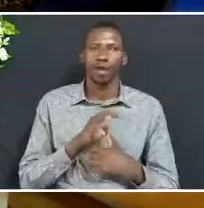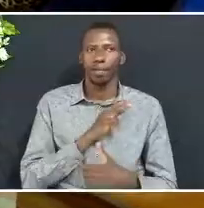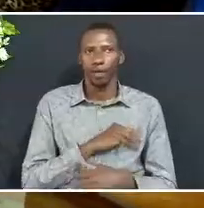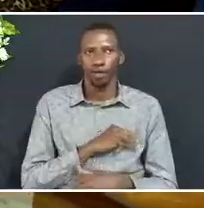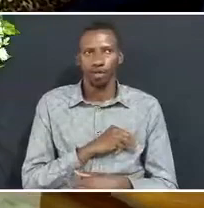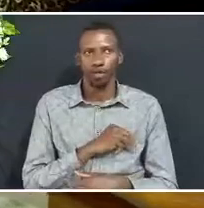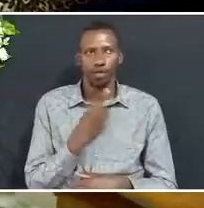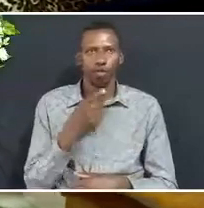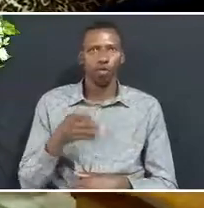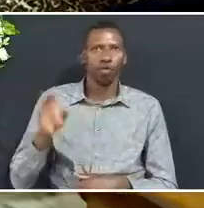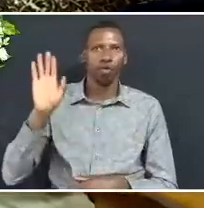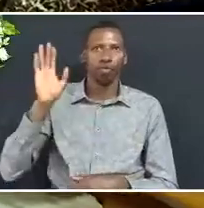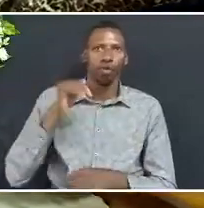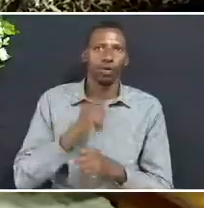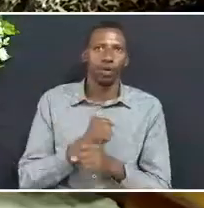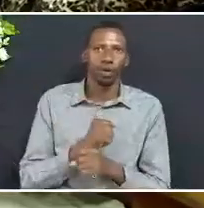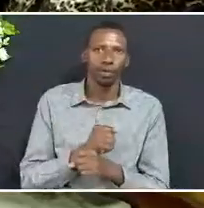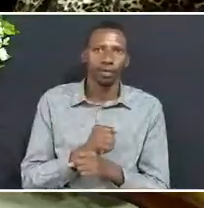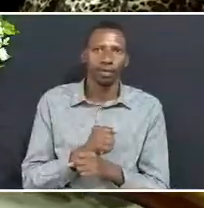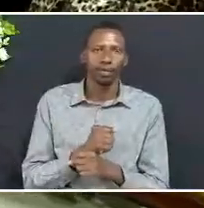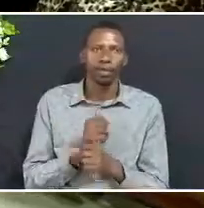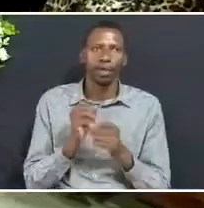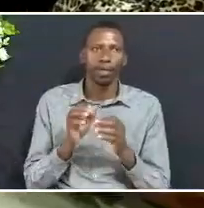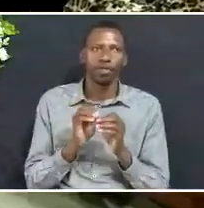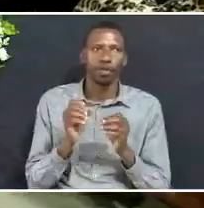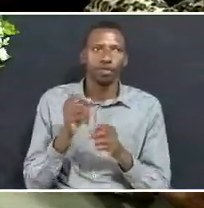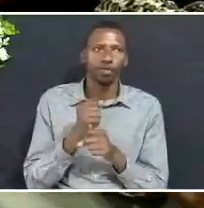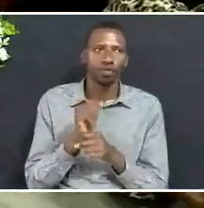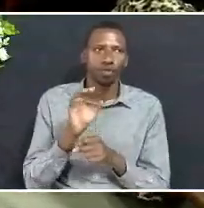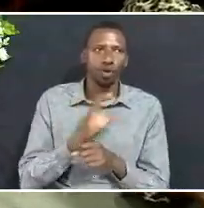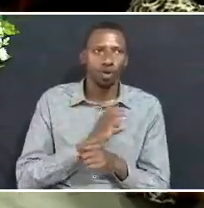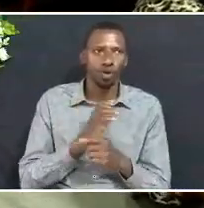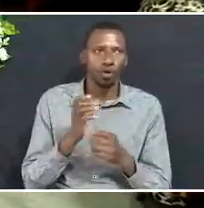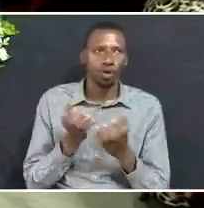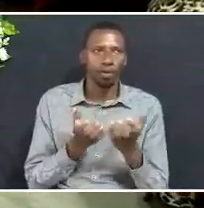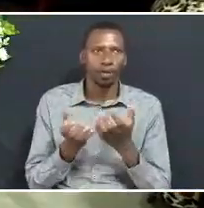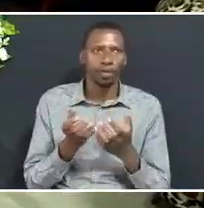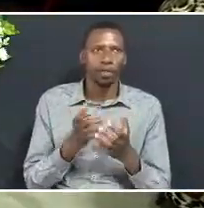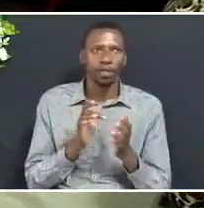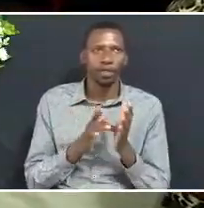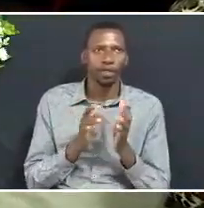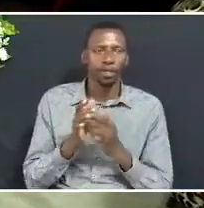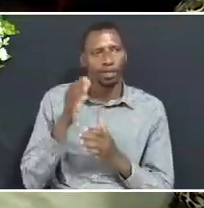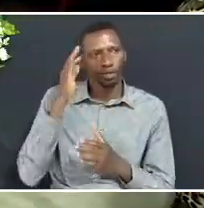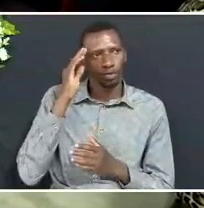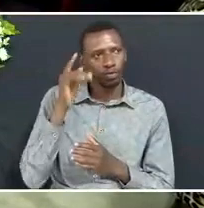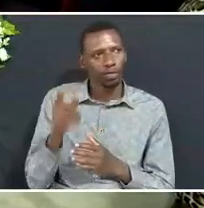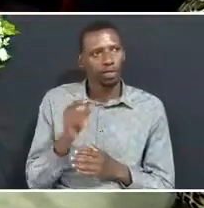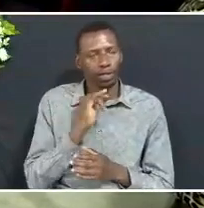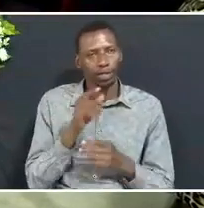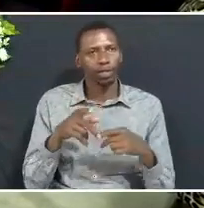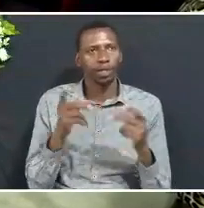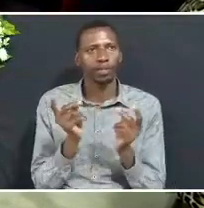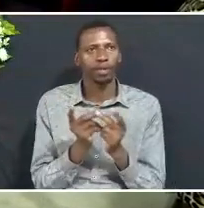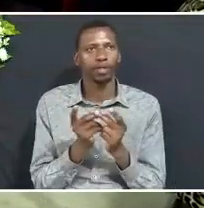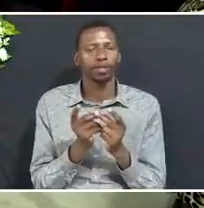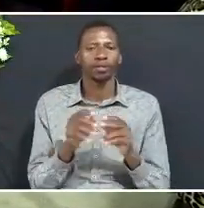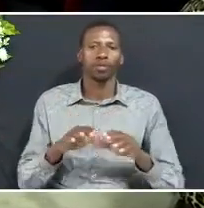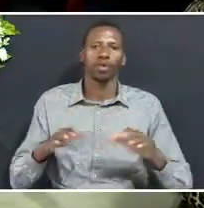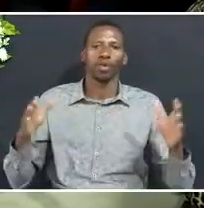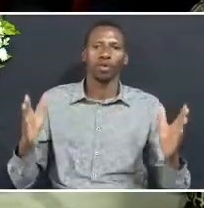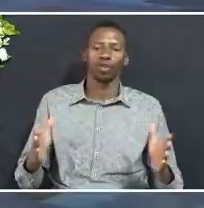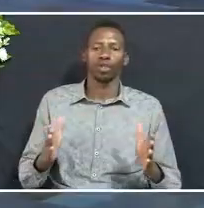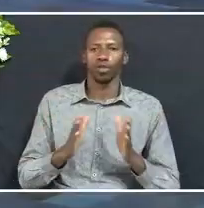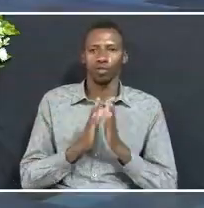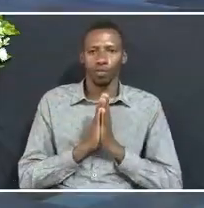work, or else we could be doing our own business. So Jesus knew that this is the place, an altar of prayer.